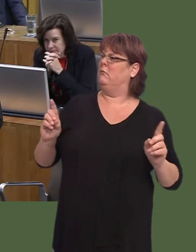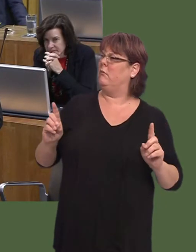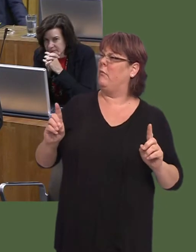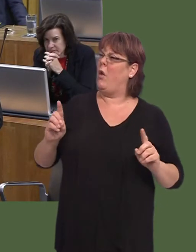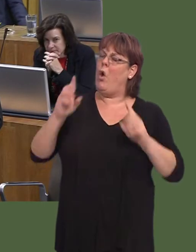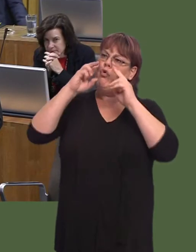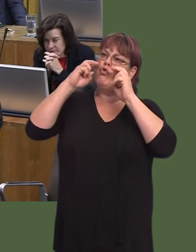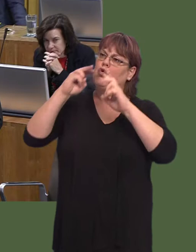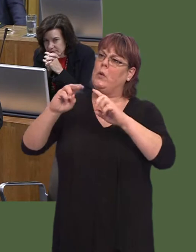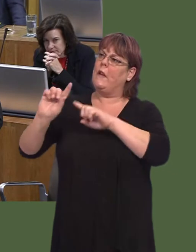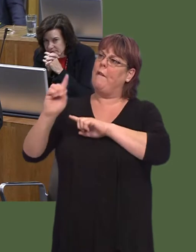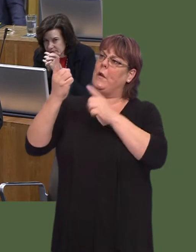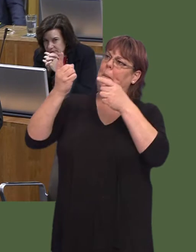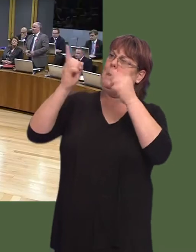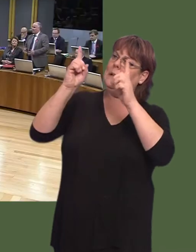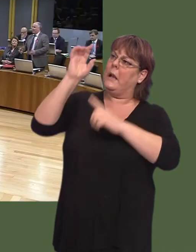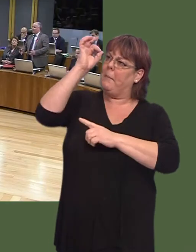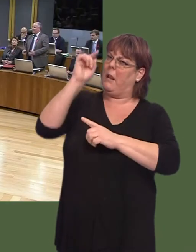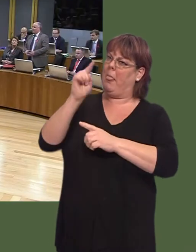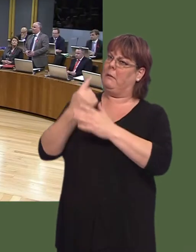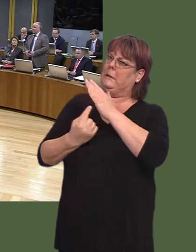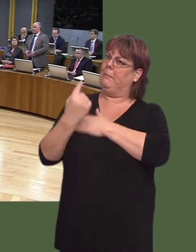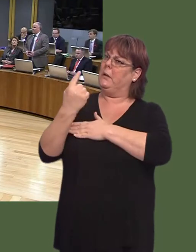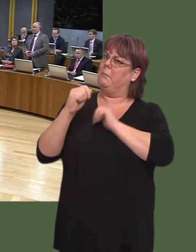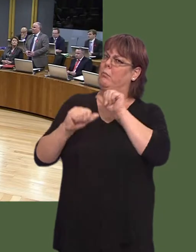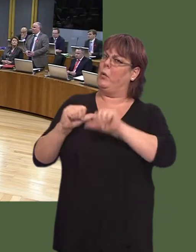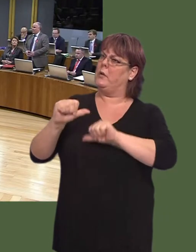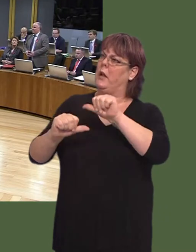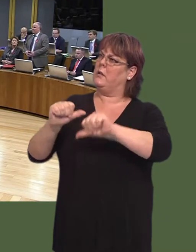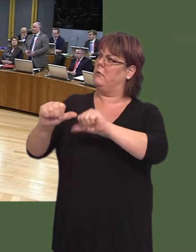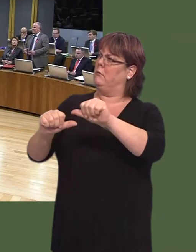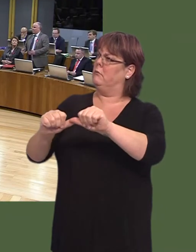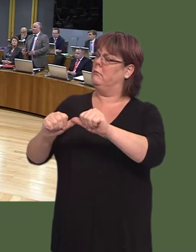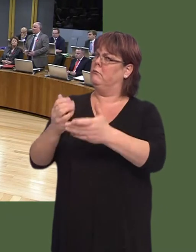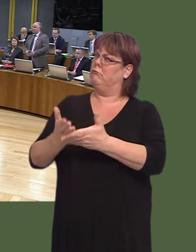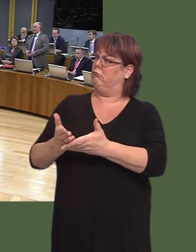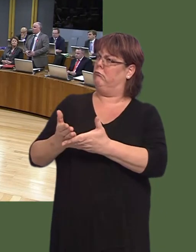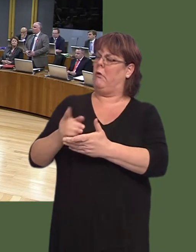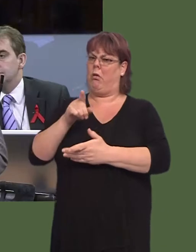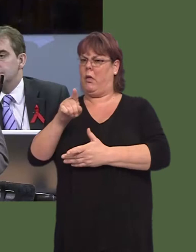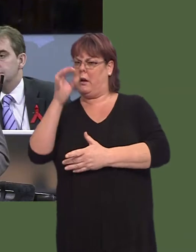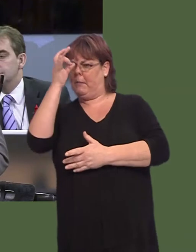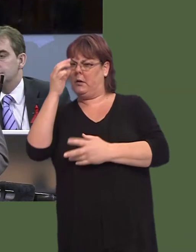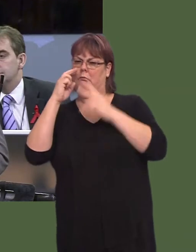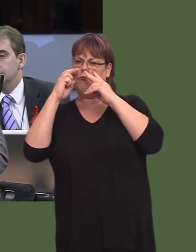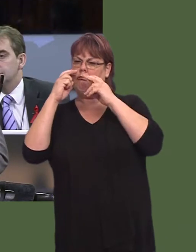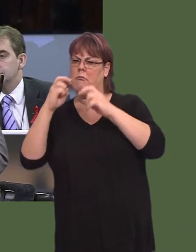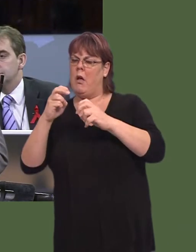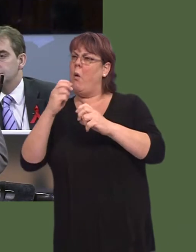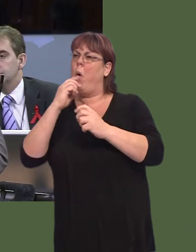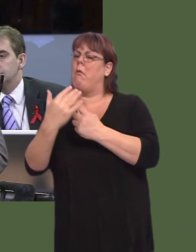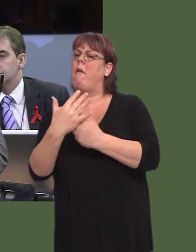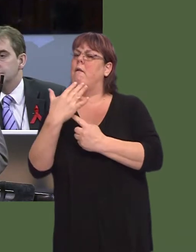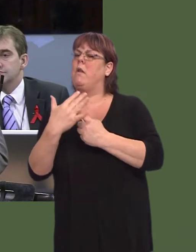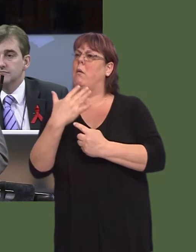Well surely scrutiny of the First Minister Committee is an independent process. People sit on that committee and look objectively at